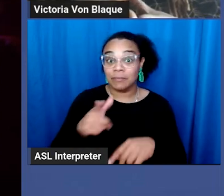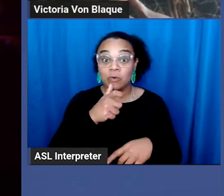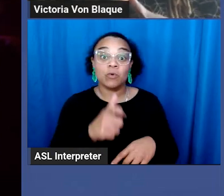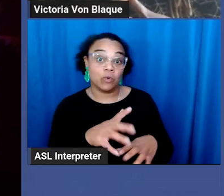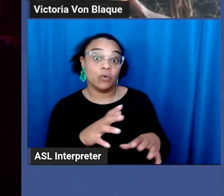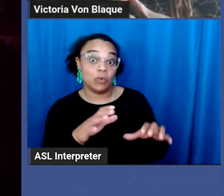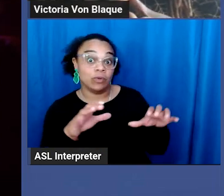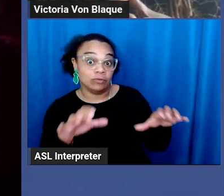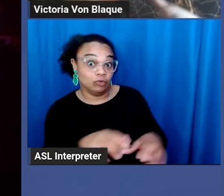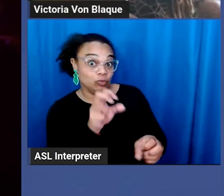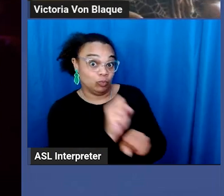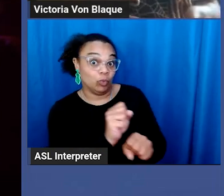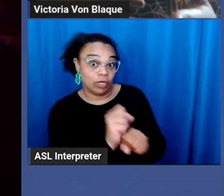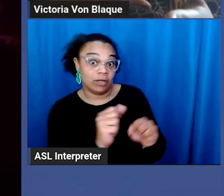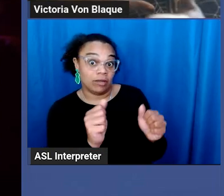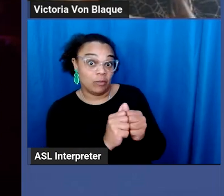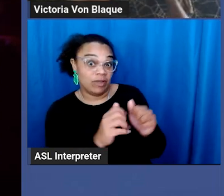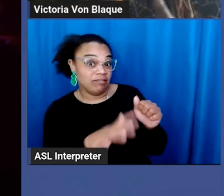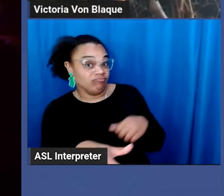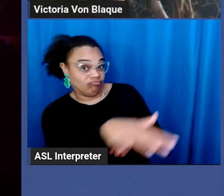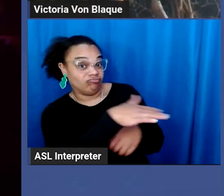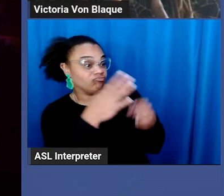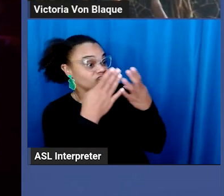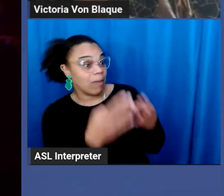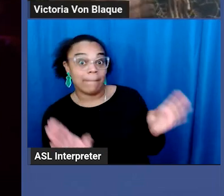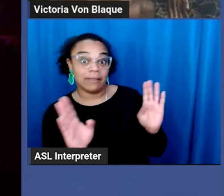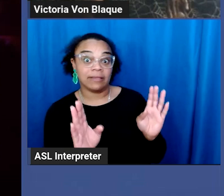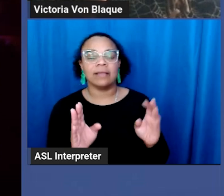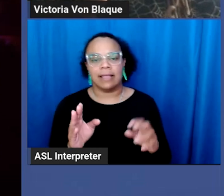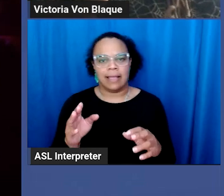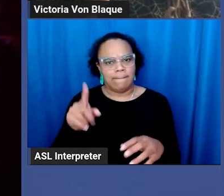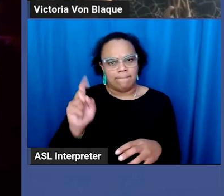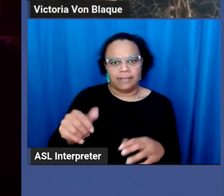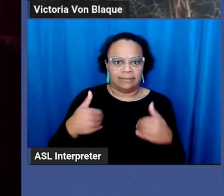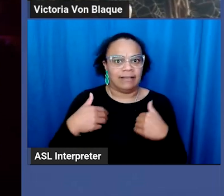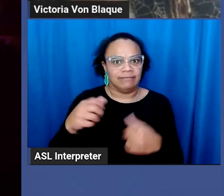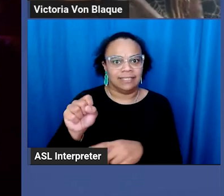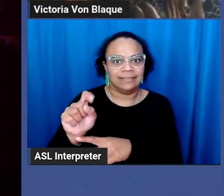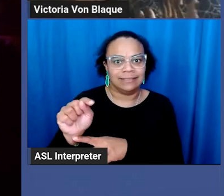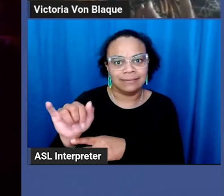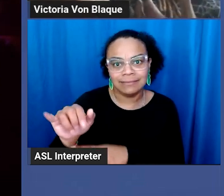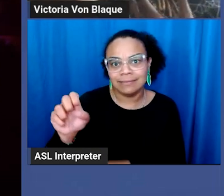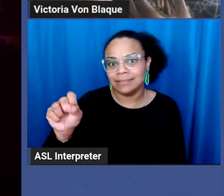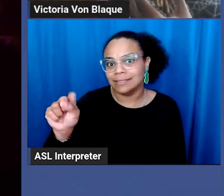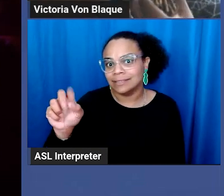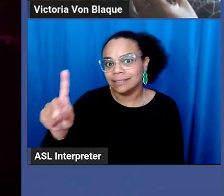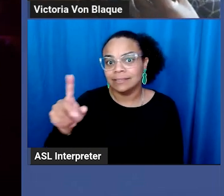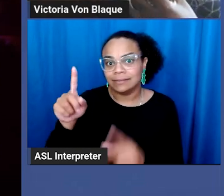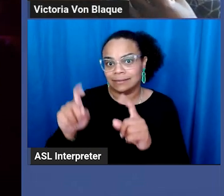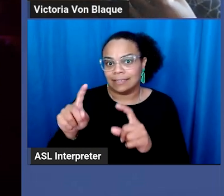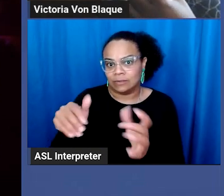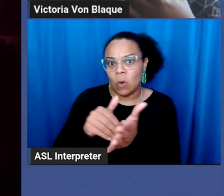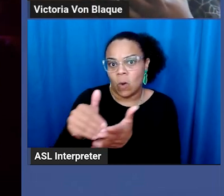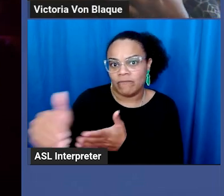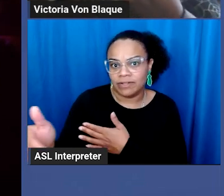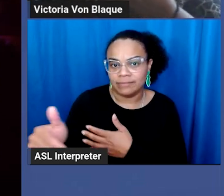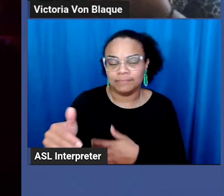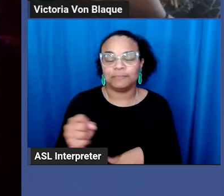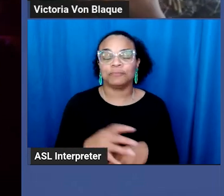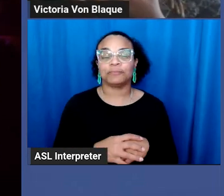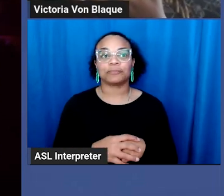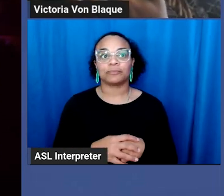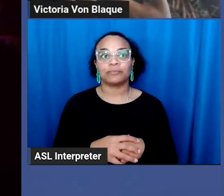tested regularly. So what other things they may have to deal with? I think about things like